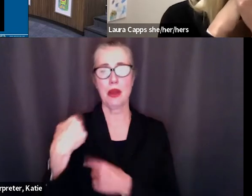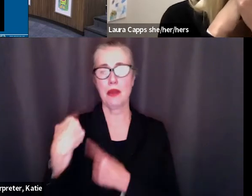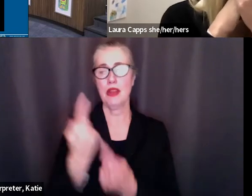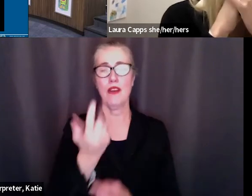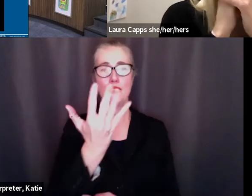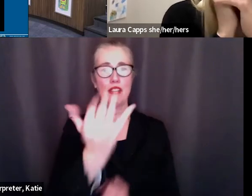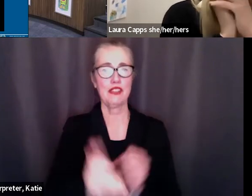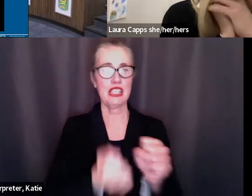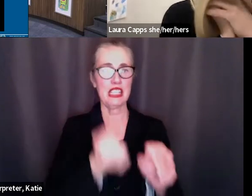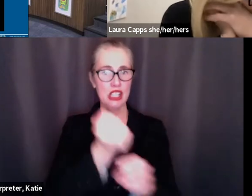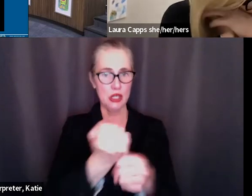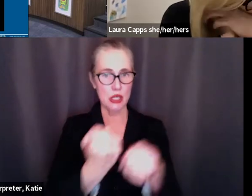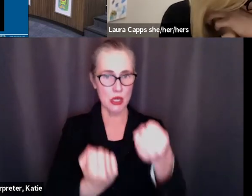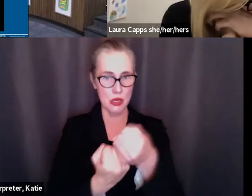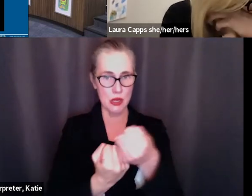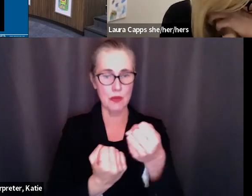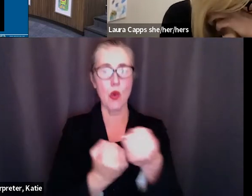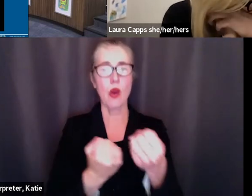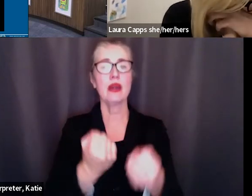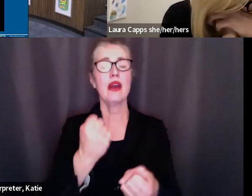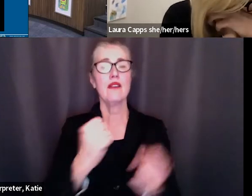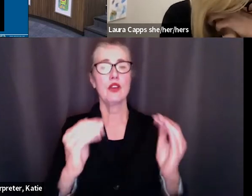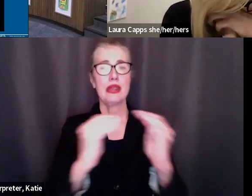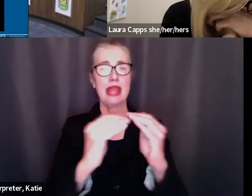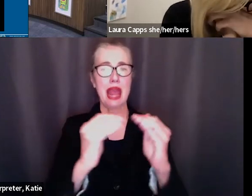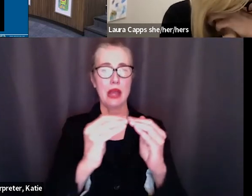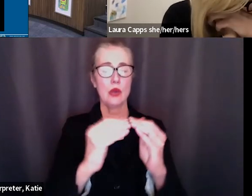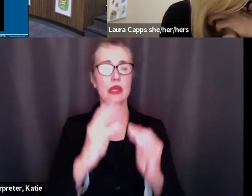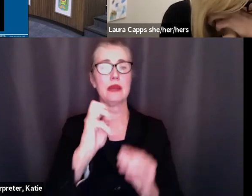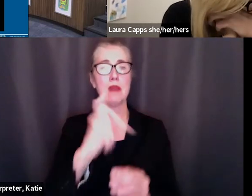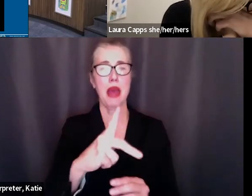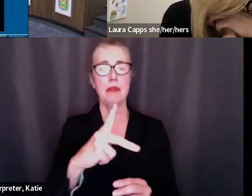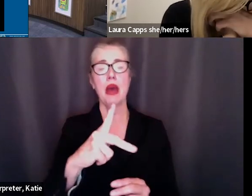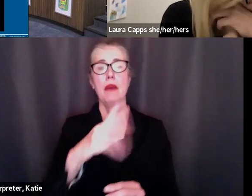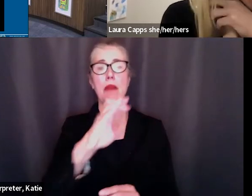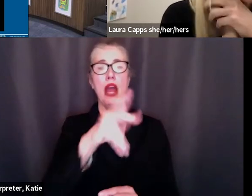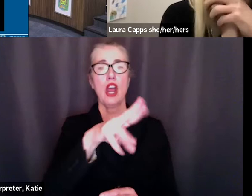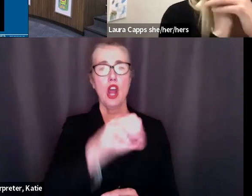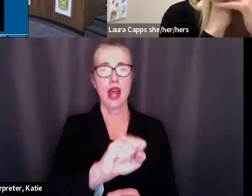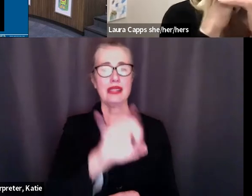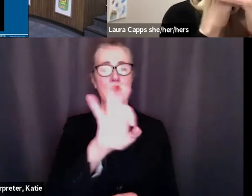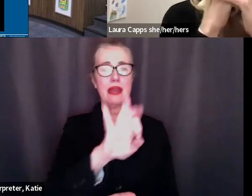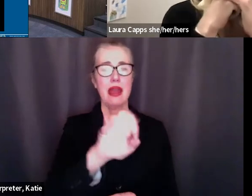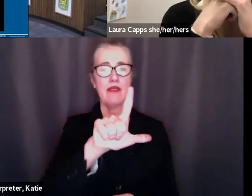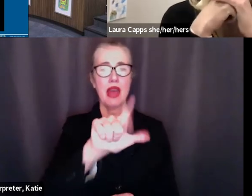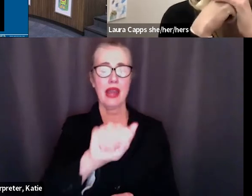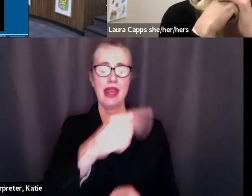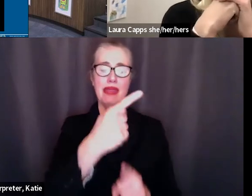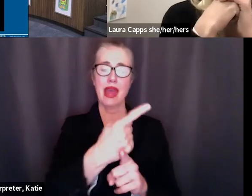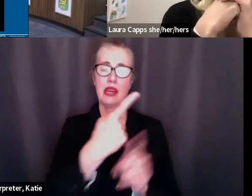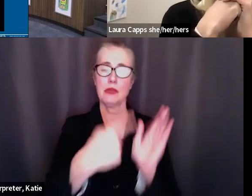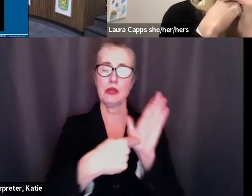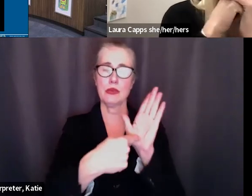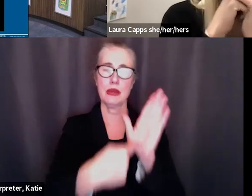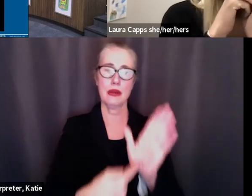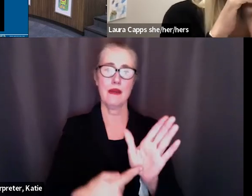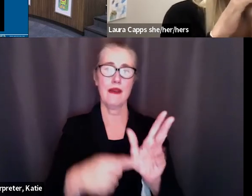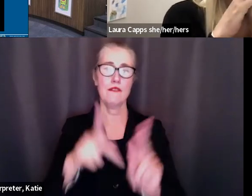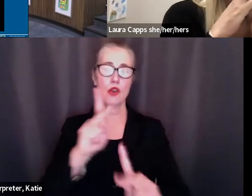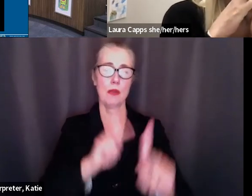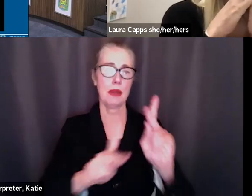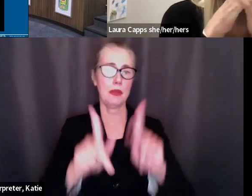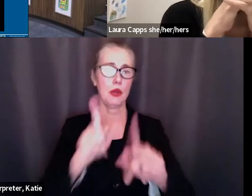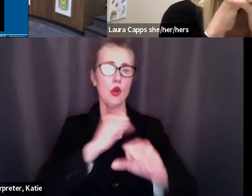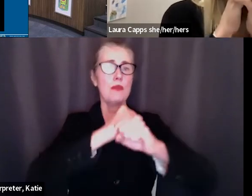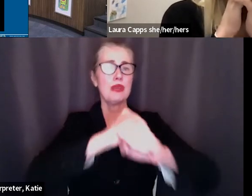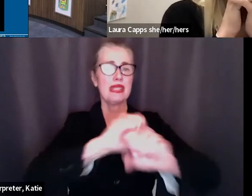my support in approving our equity maps submitted by causing fla because they're most accurately allowed for the proper representation of protected classes all